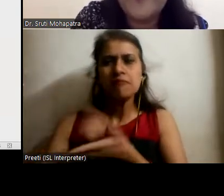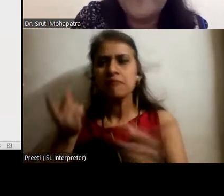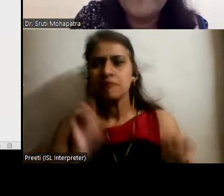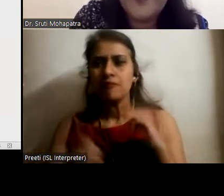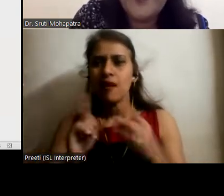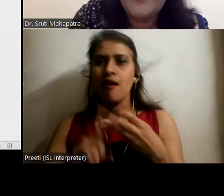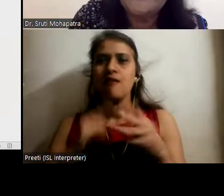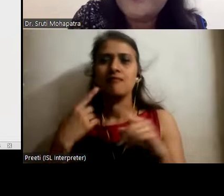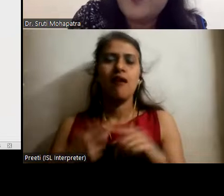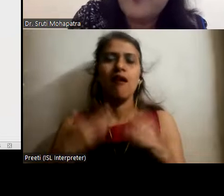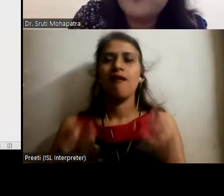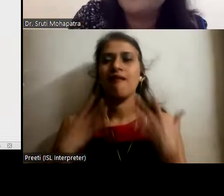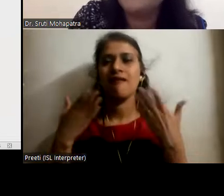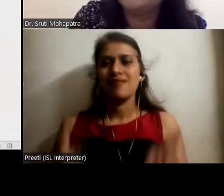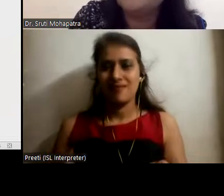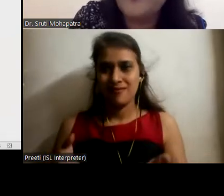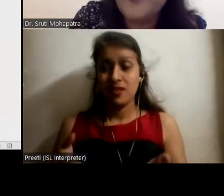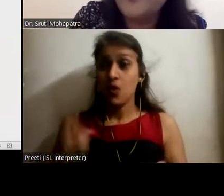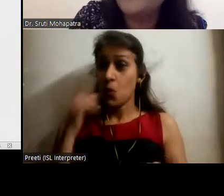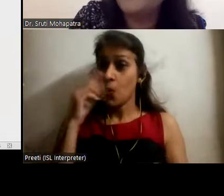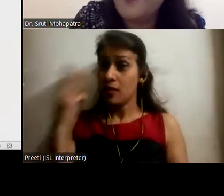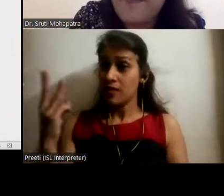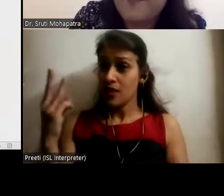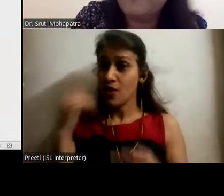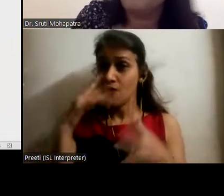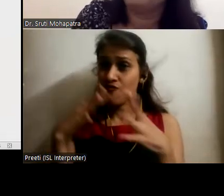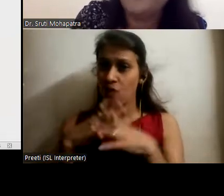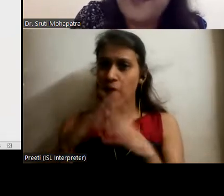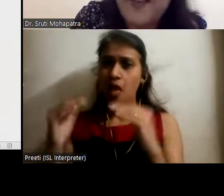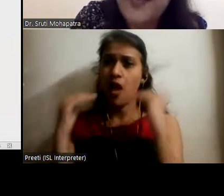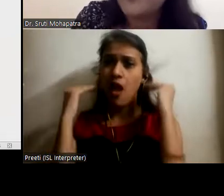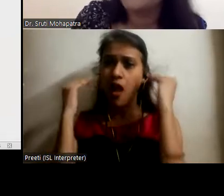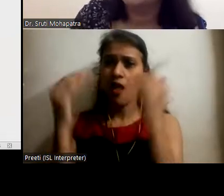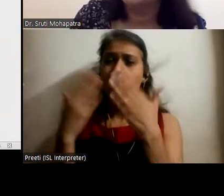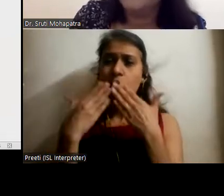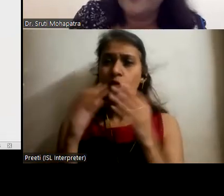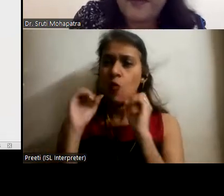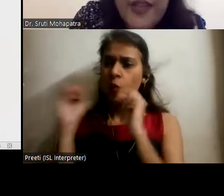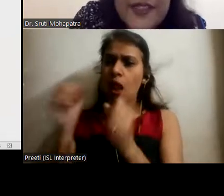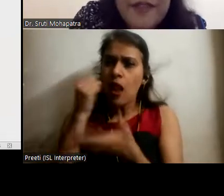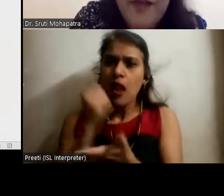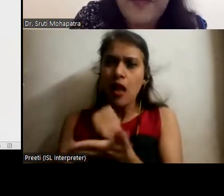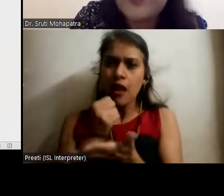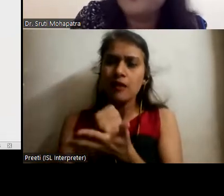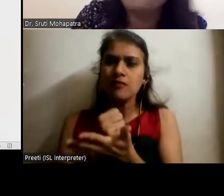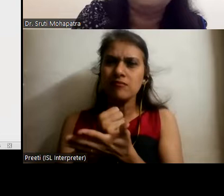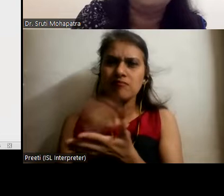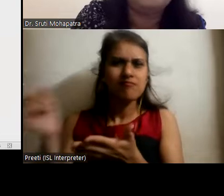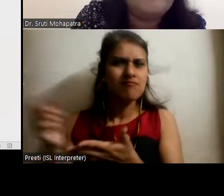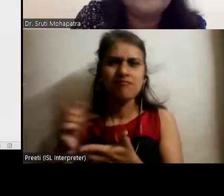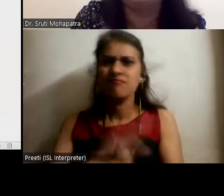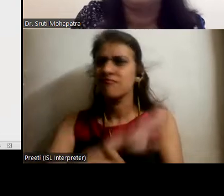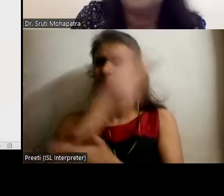India. And these are women who are highly educated. They came up, they fought for their rights, they raised families, so they